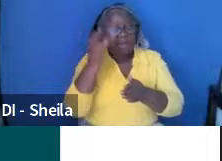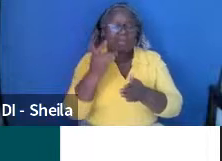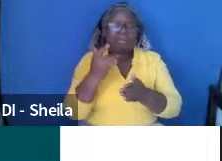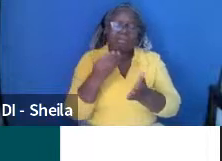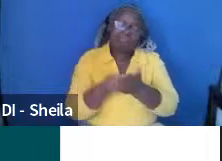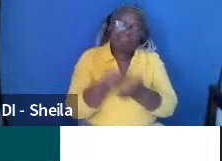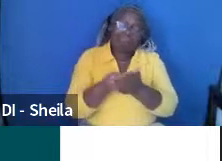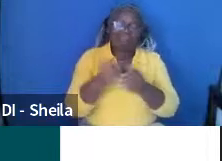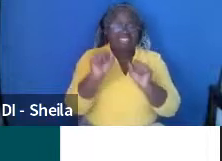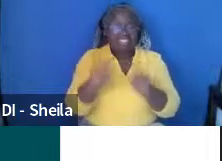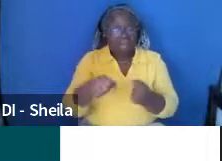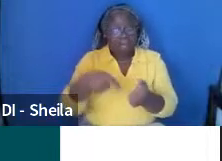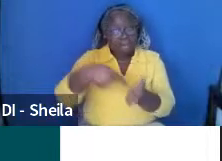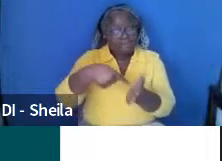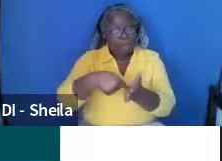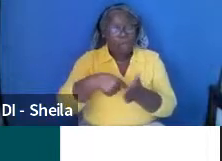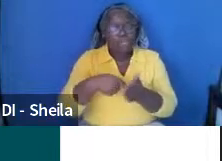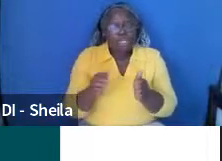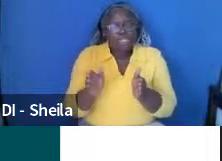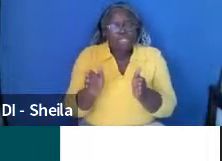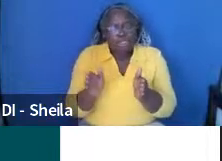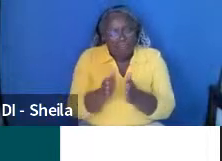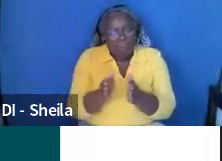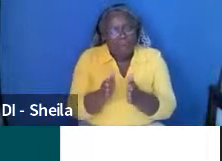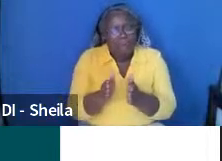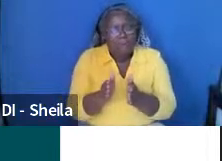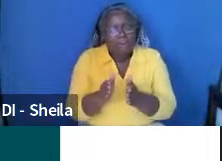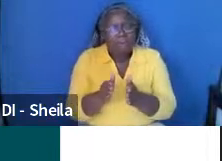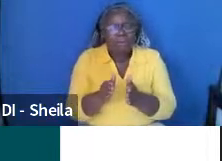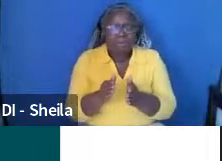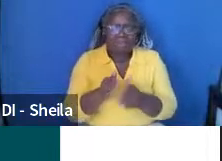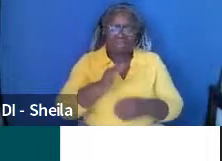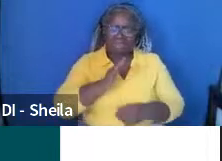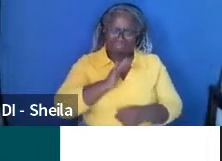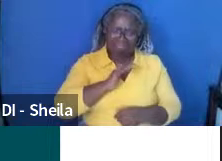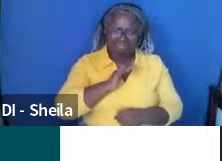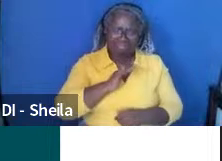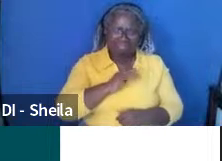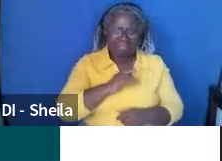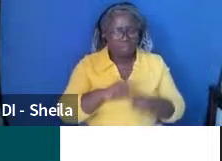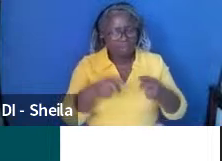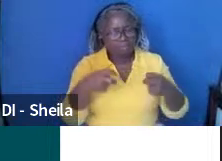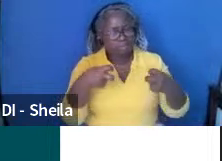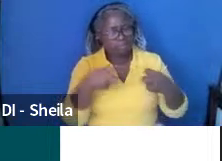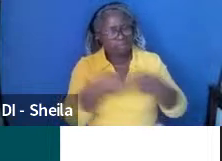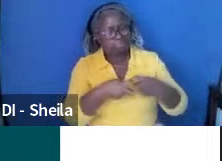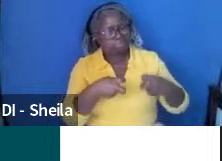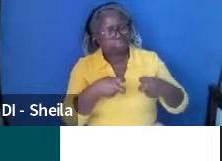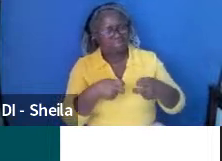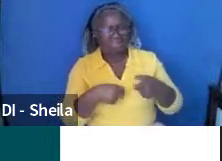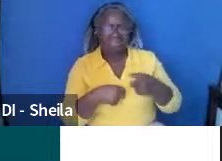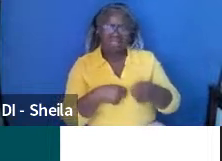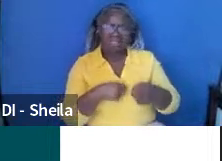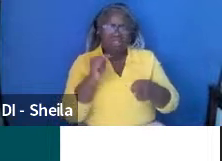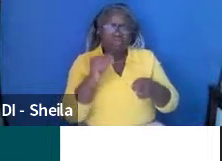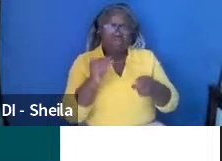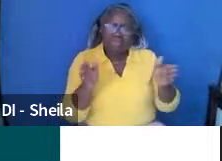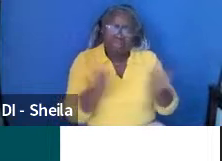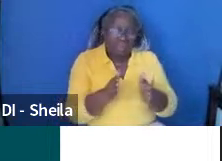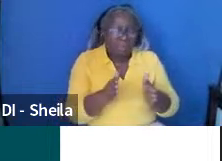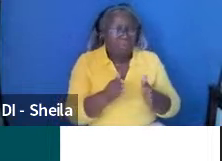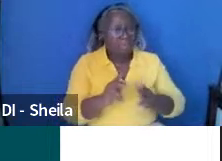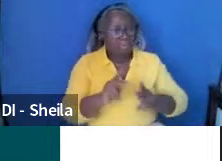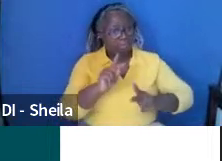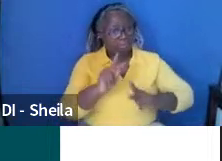and a little smaller, there's obviously a point where you make it too small for people with disabilities to use.